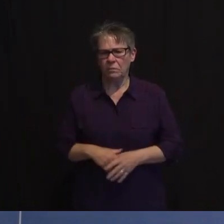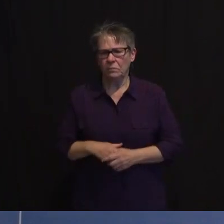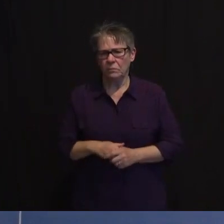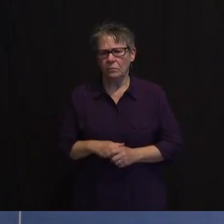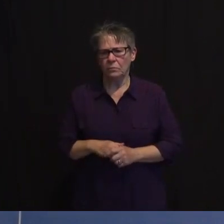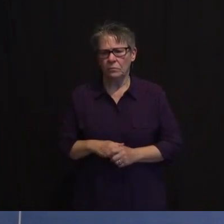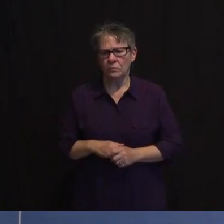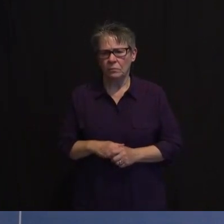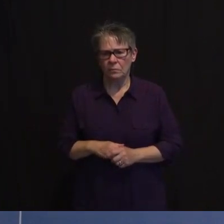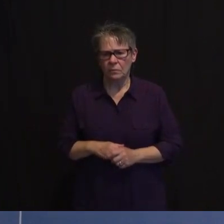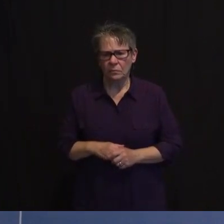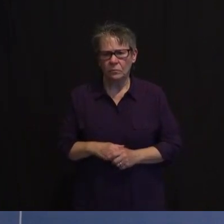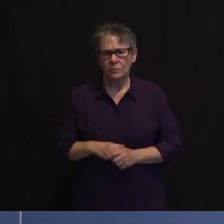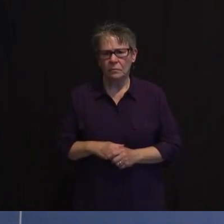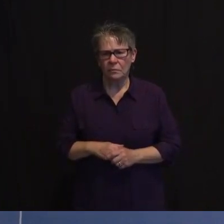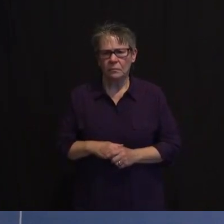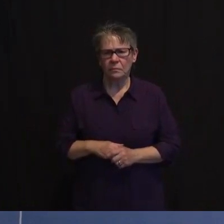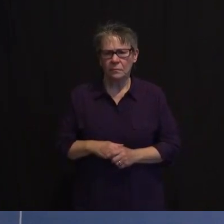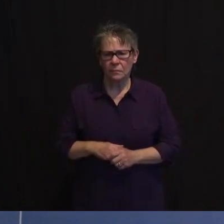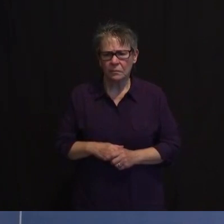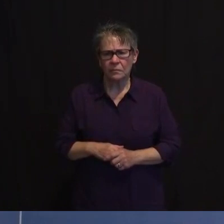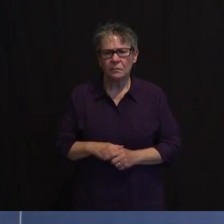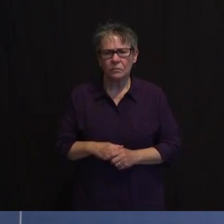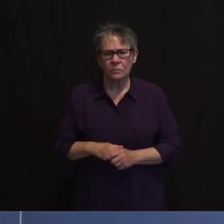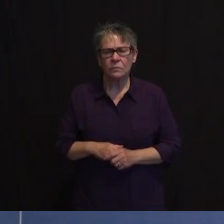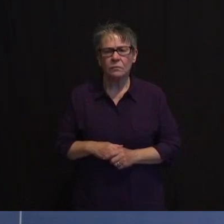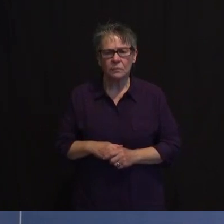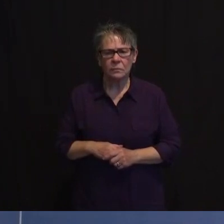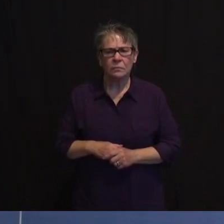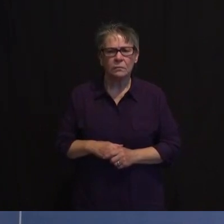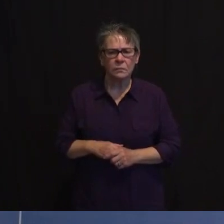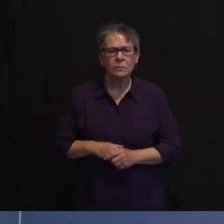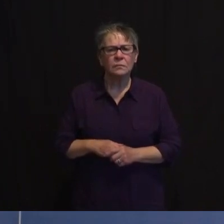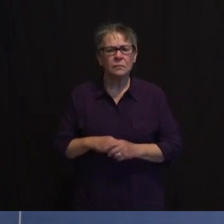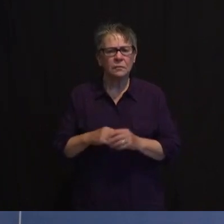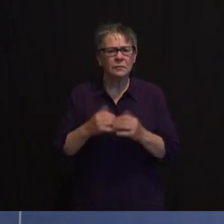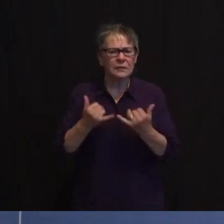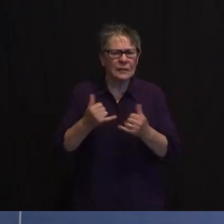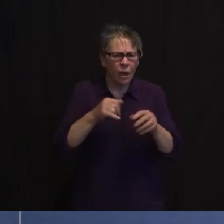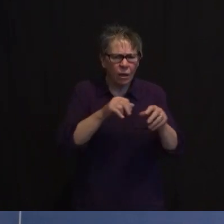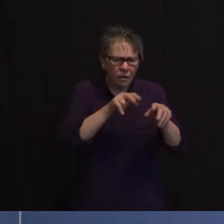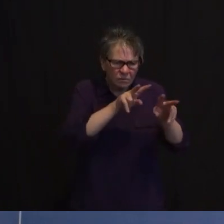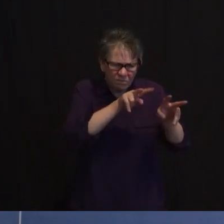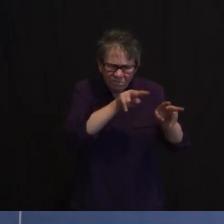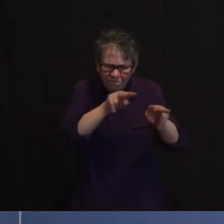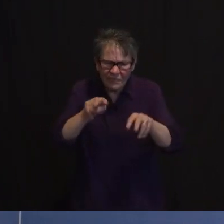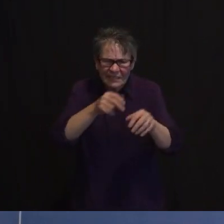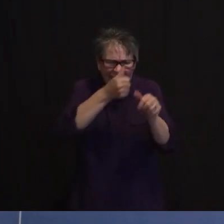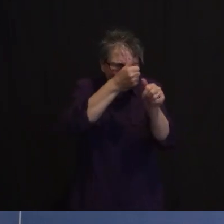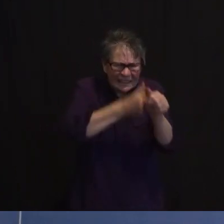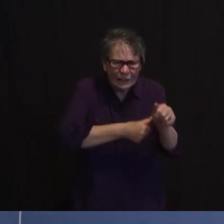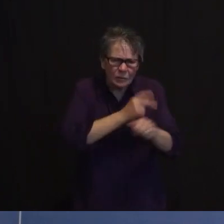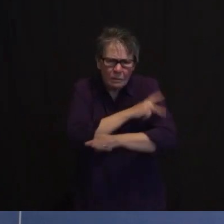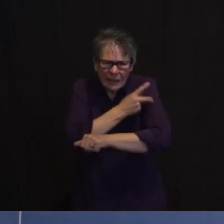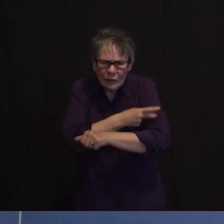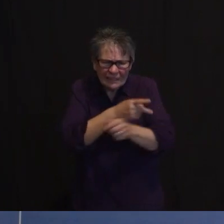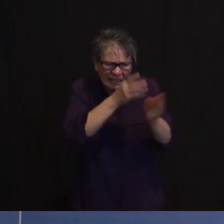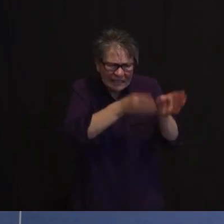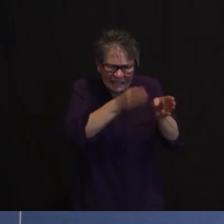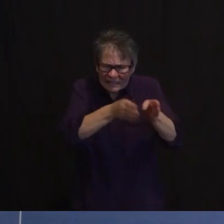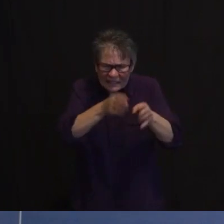best available objective medical evidence. It ensures that no one is denied